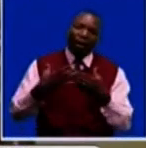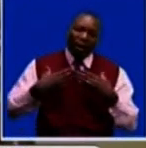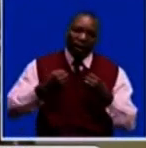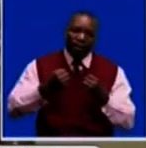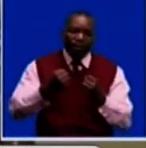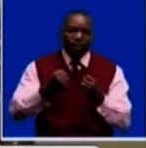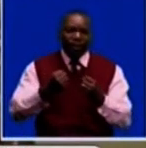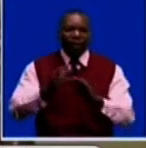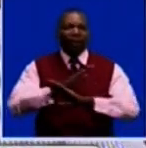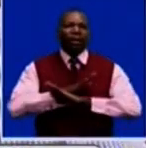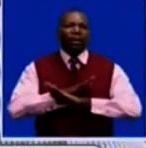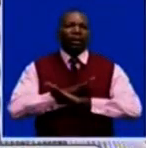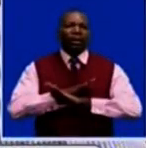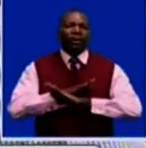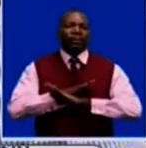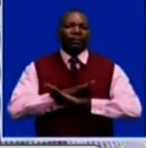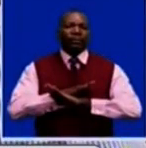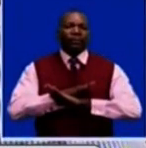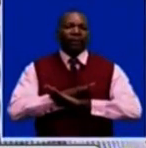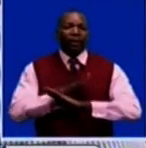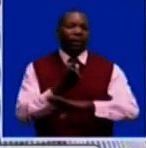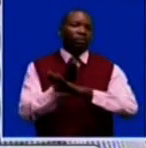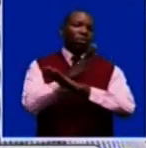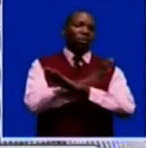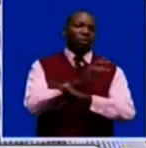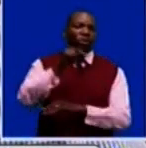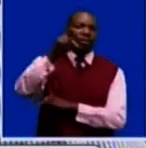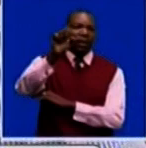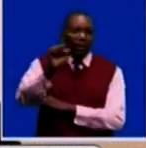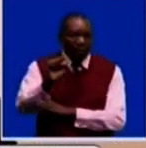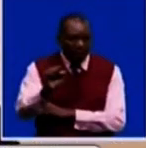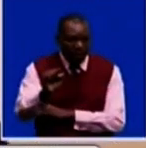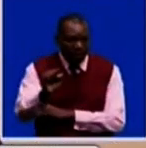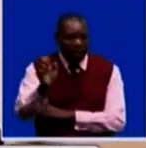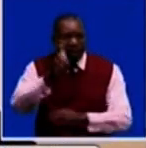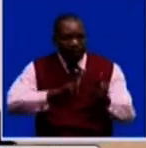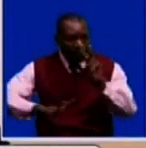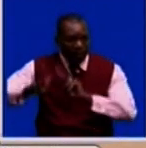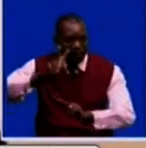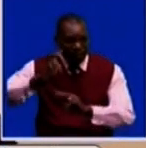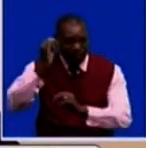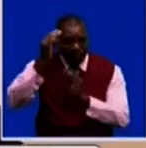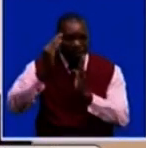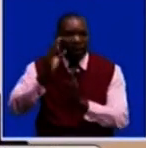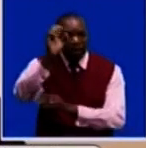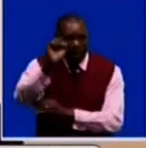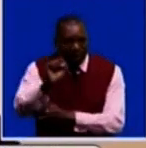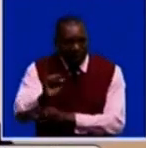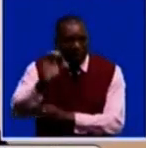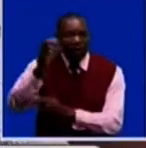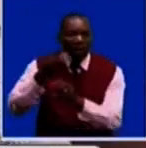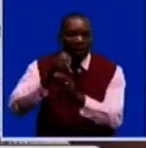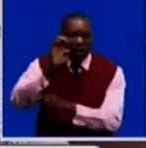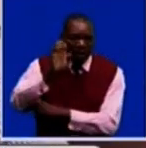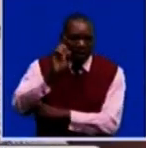healthier Zambia. And earlier in the day, the Permanent Secretary paid a courtesy on Southern Province Minister Edify